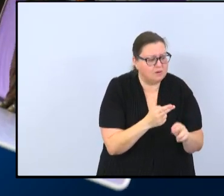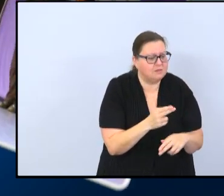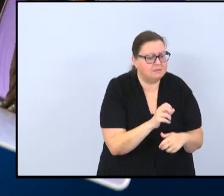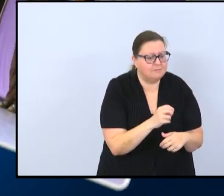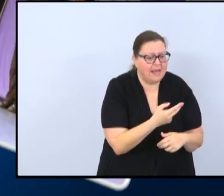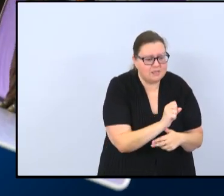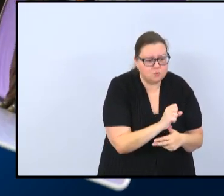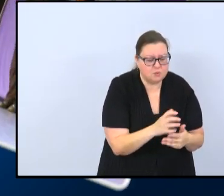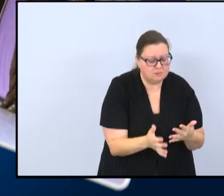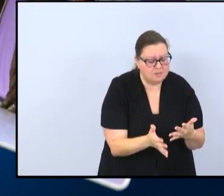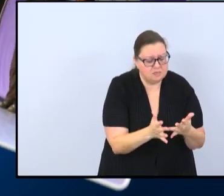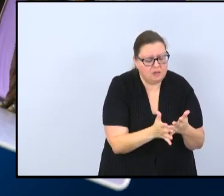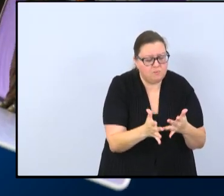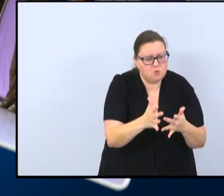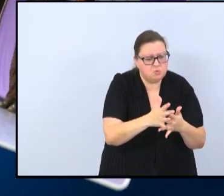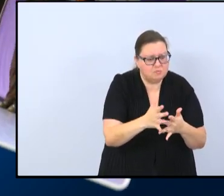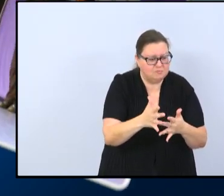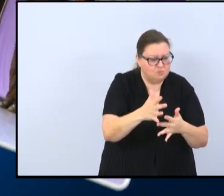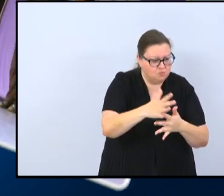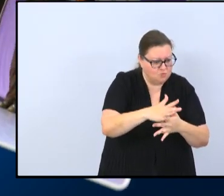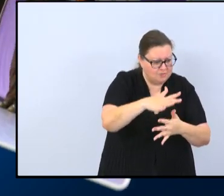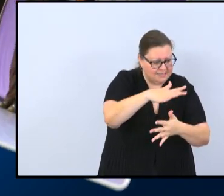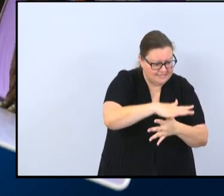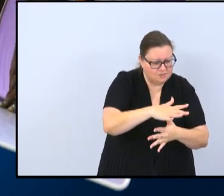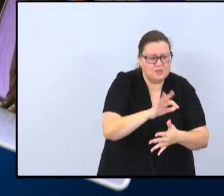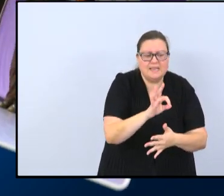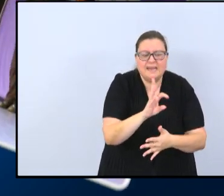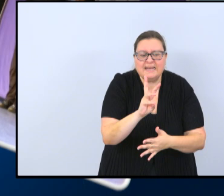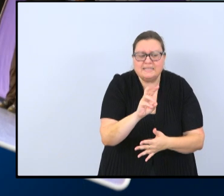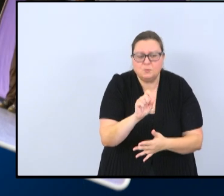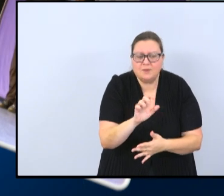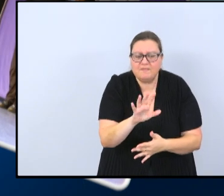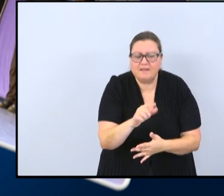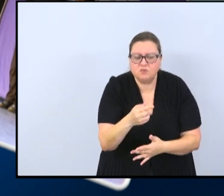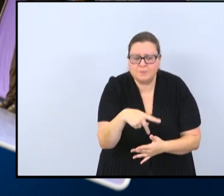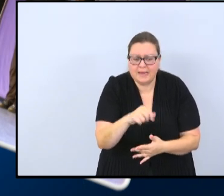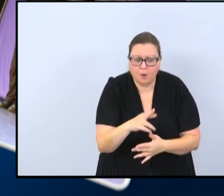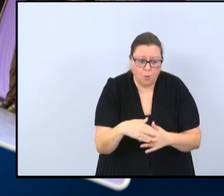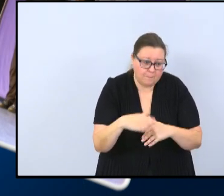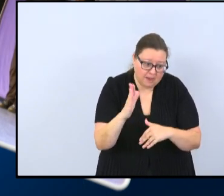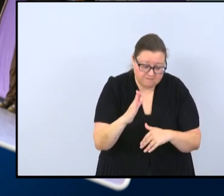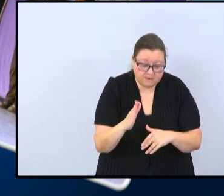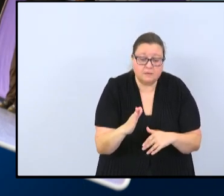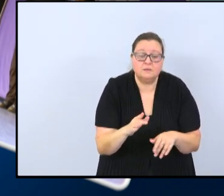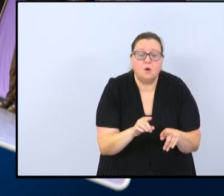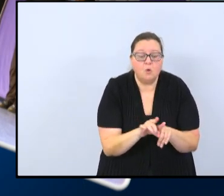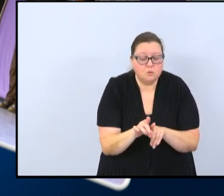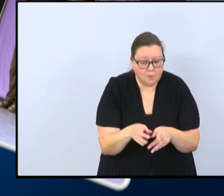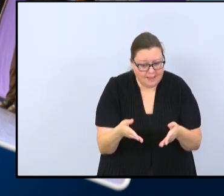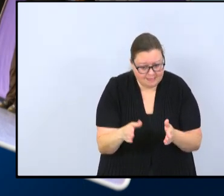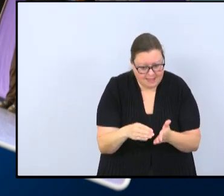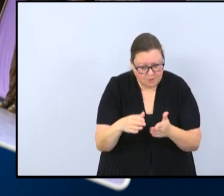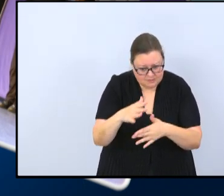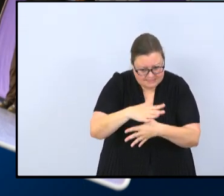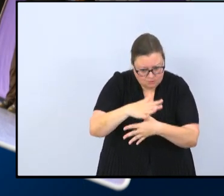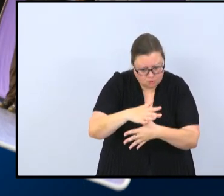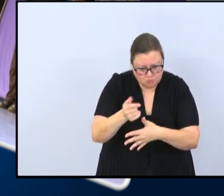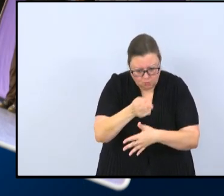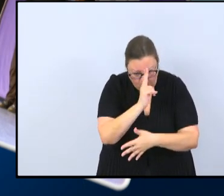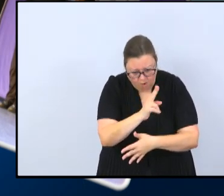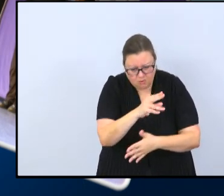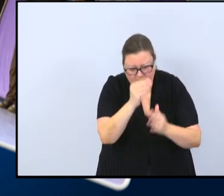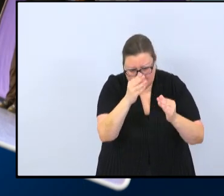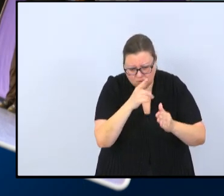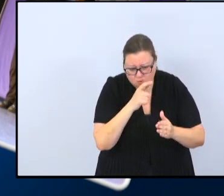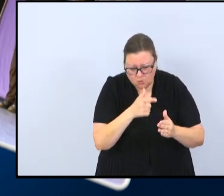who have maintained a 96.5 GPA or above and provide our seniors with a chance to pay tribute to a teacher who has made